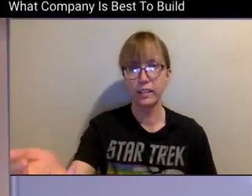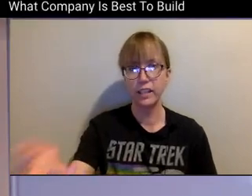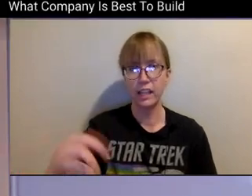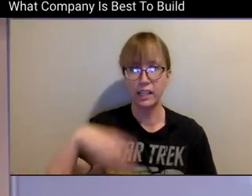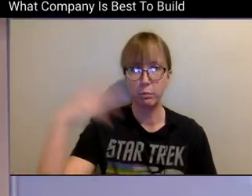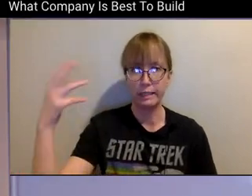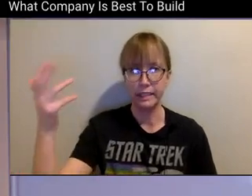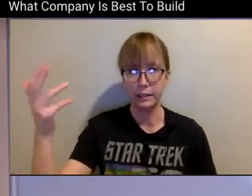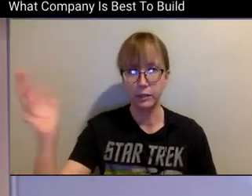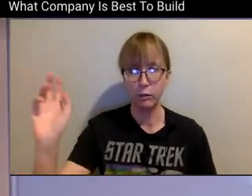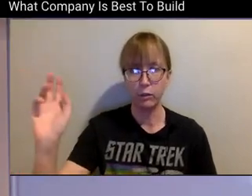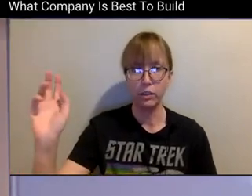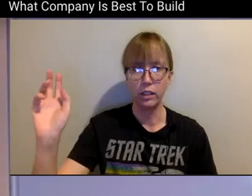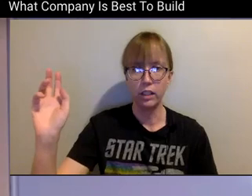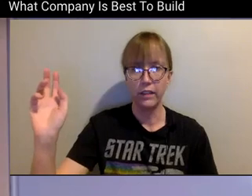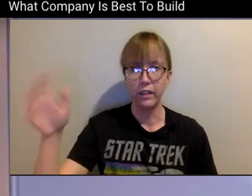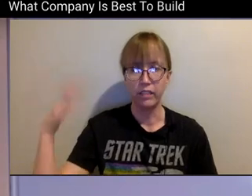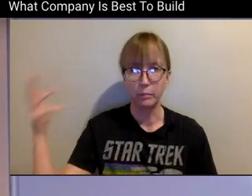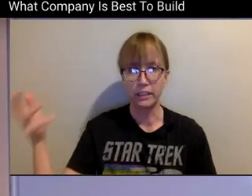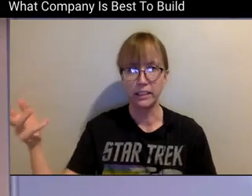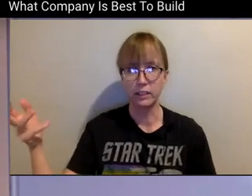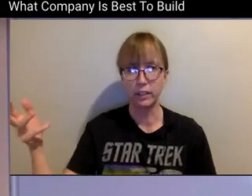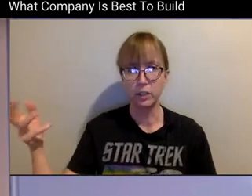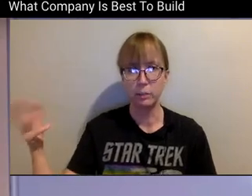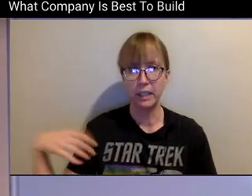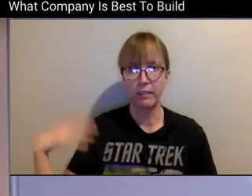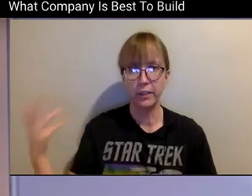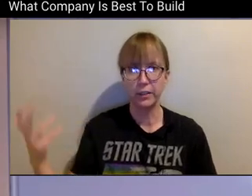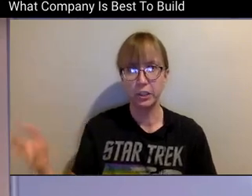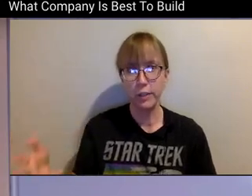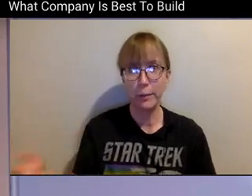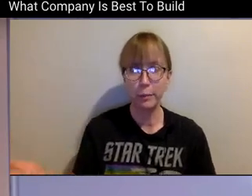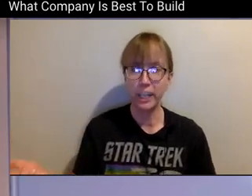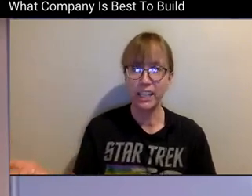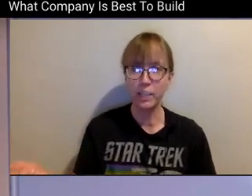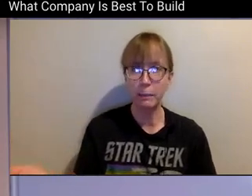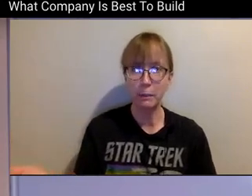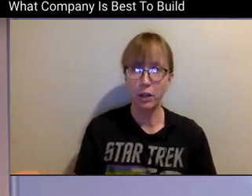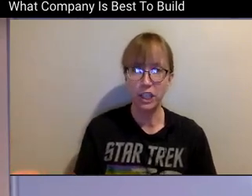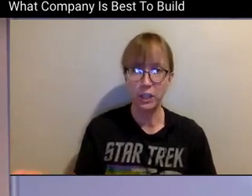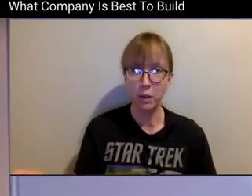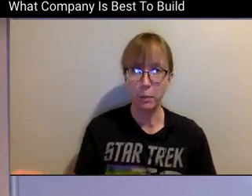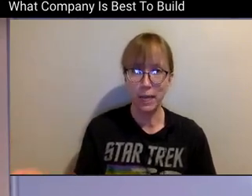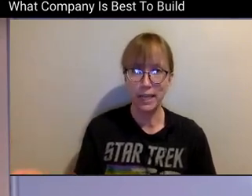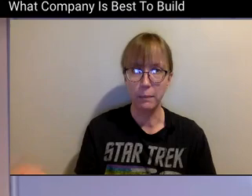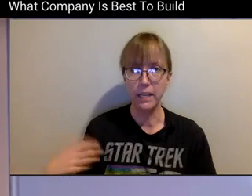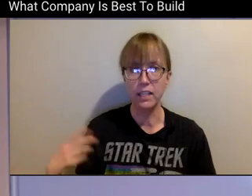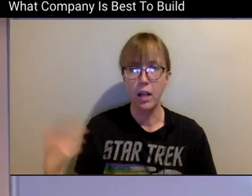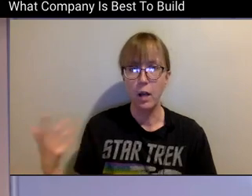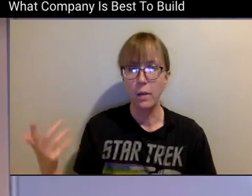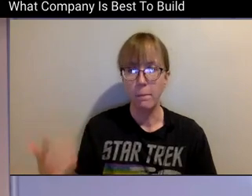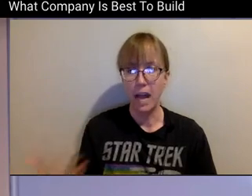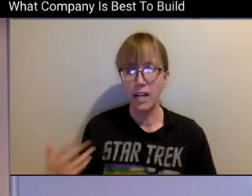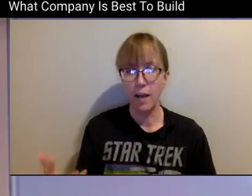it's technically not like the president or the vice president's fault, but if they're just crappy products, people aren't going to want to buy it,